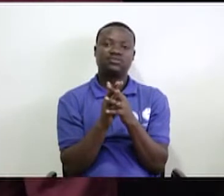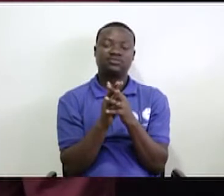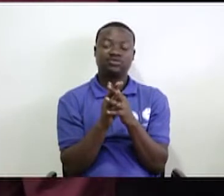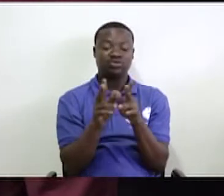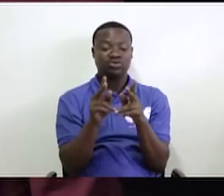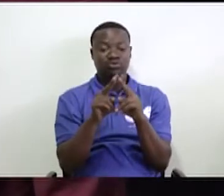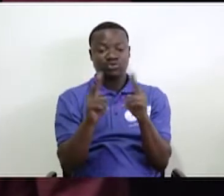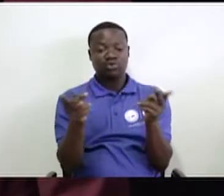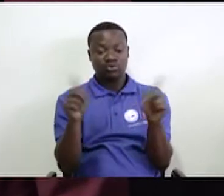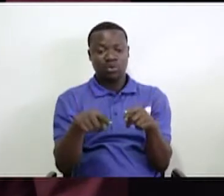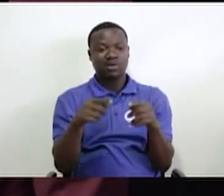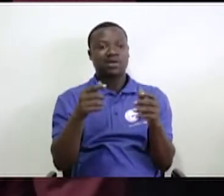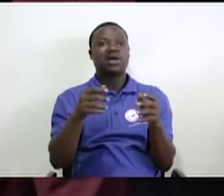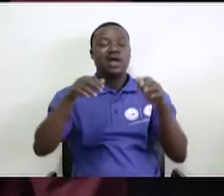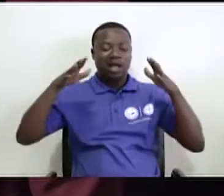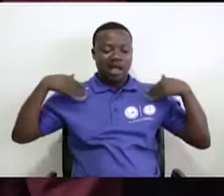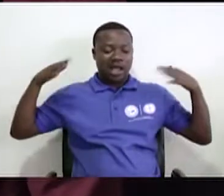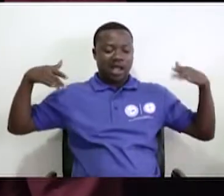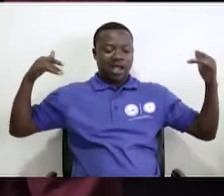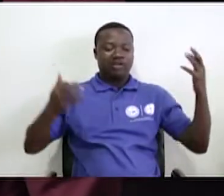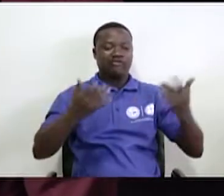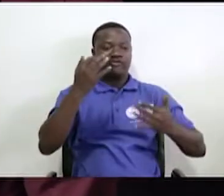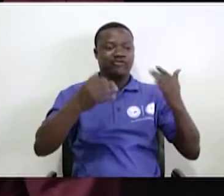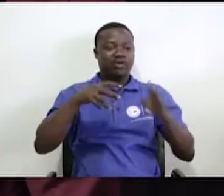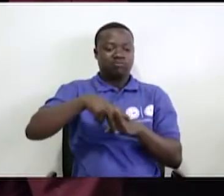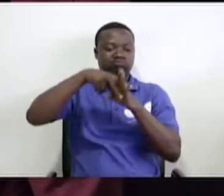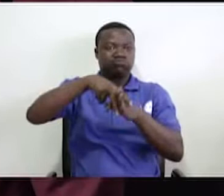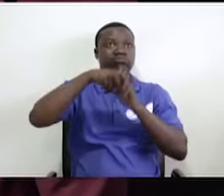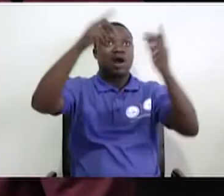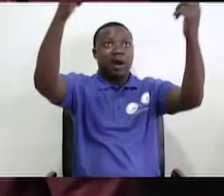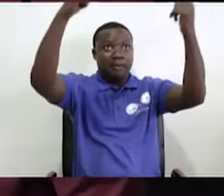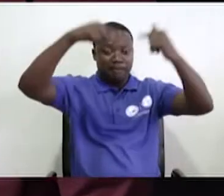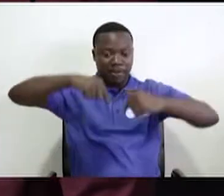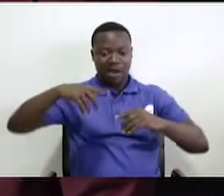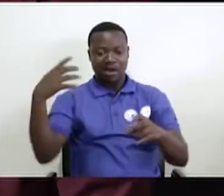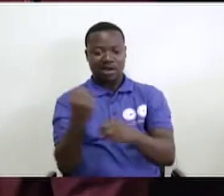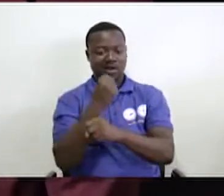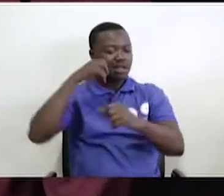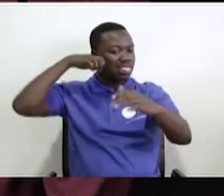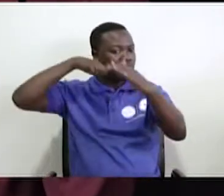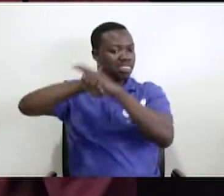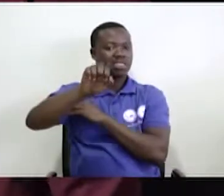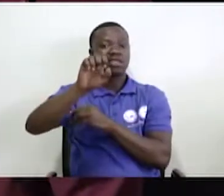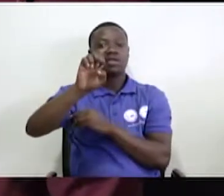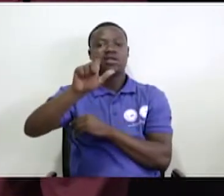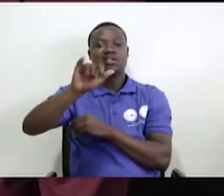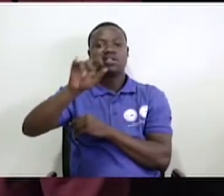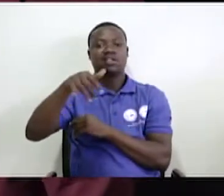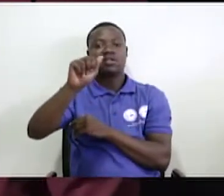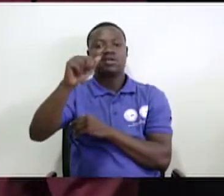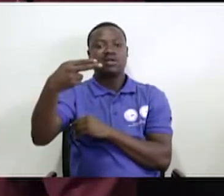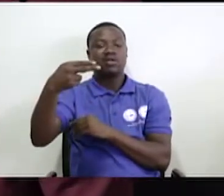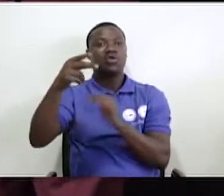So when the chariots and the angels and the fires and the horsemen came for Elijah, and Tibra,